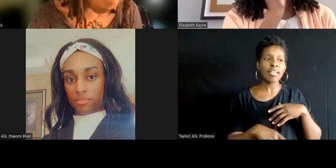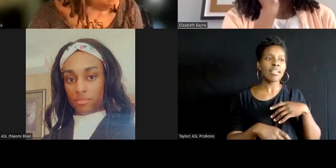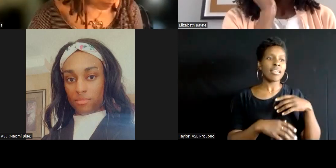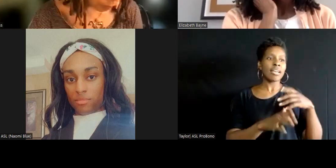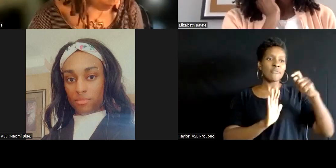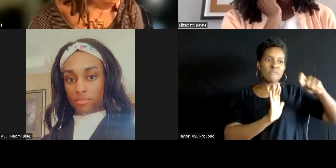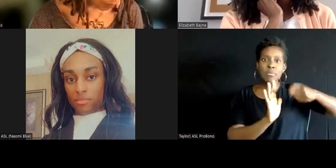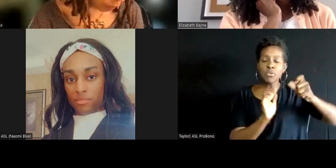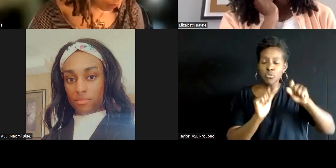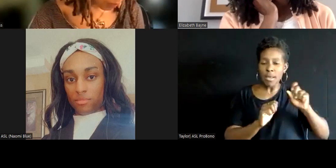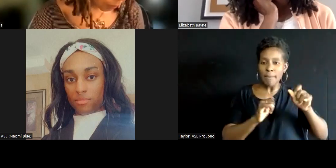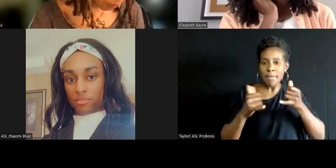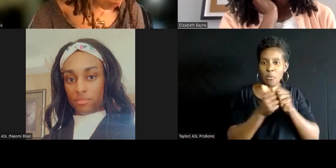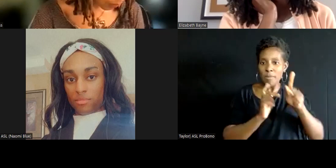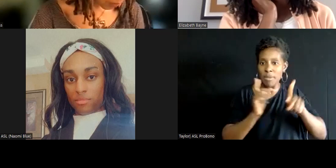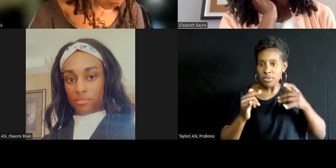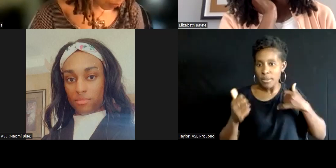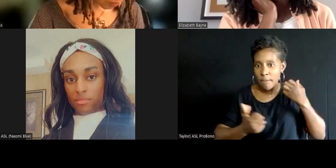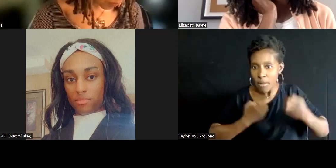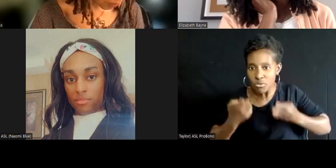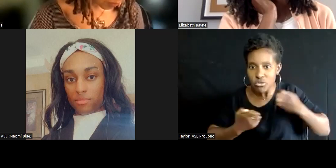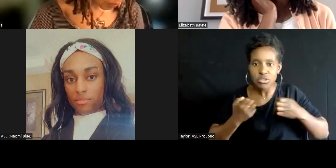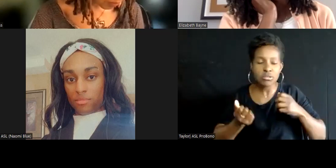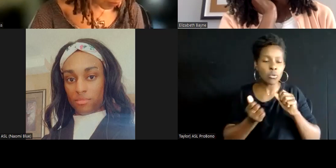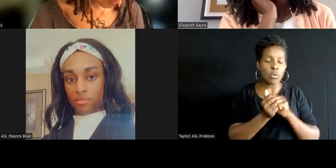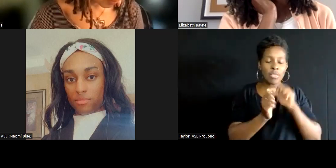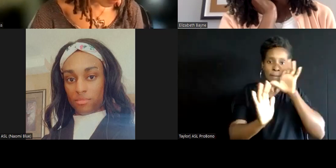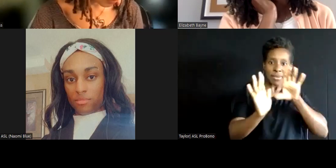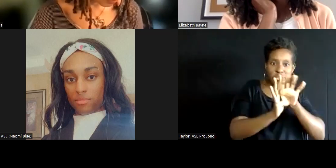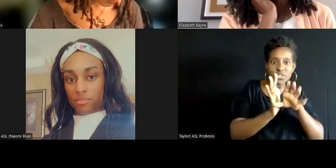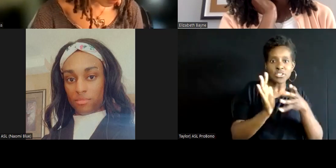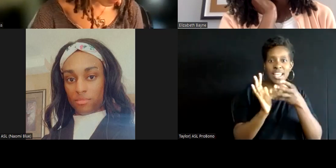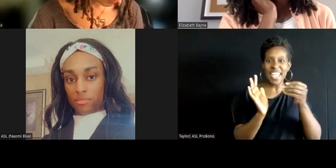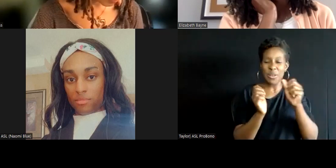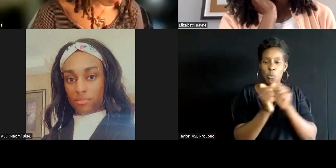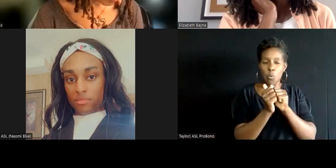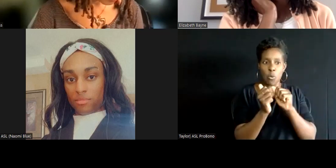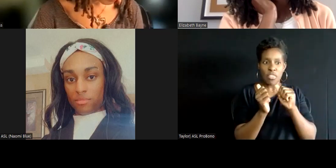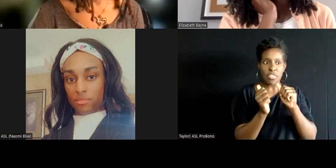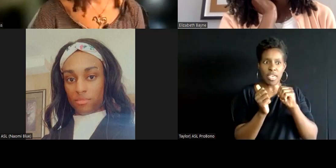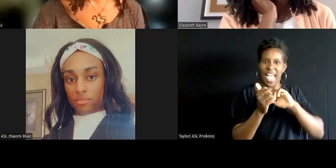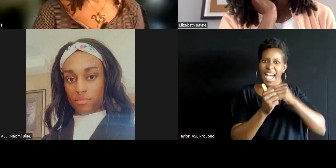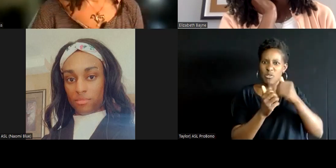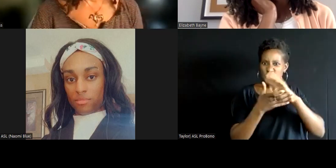emotions with music as well as with the visual, right? So, yeah.